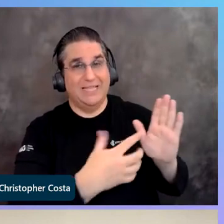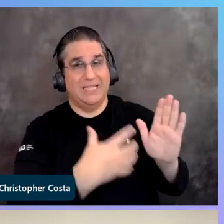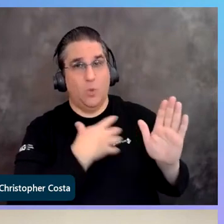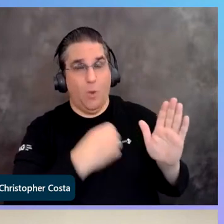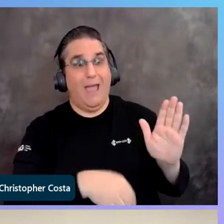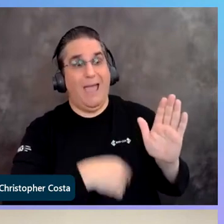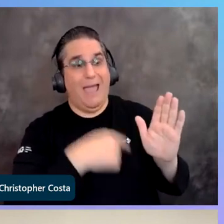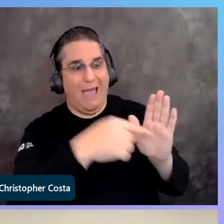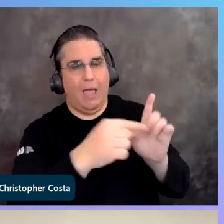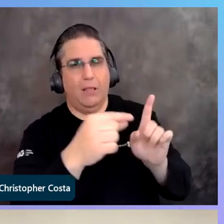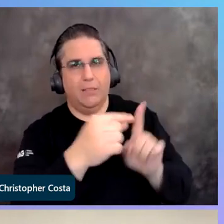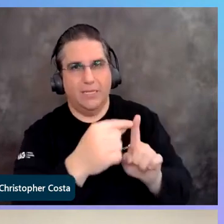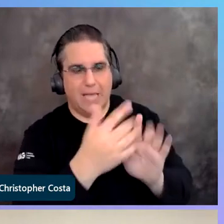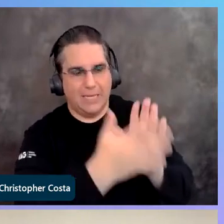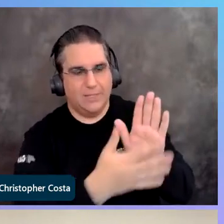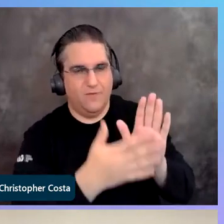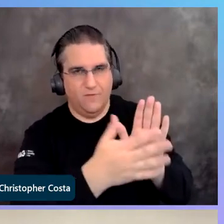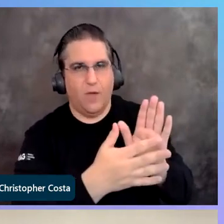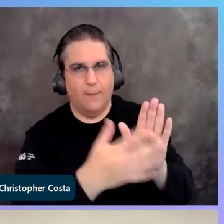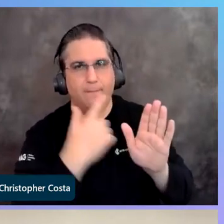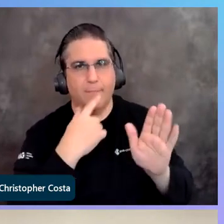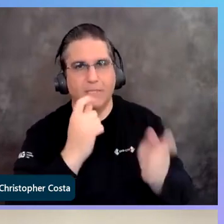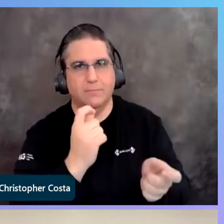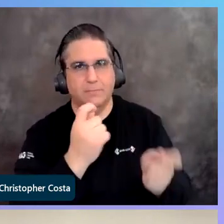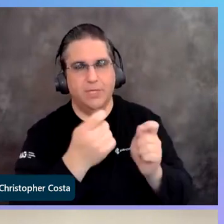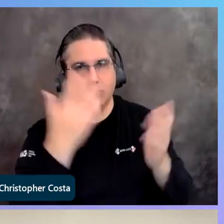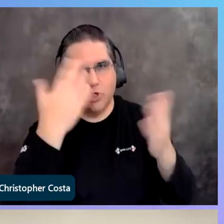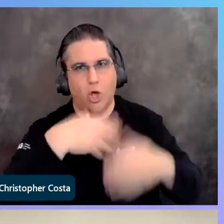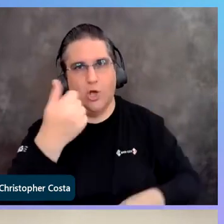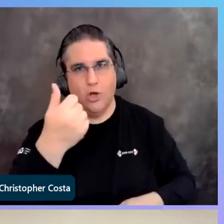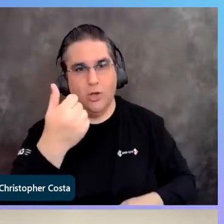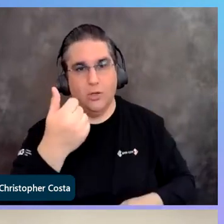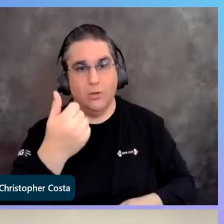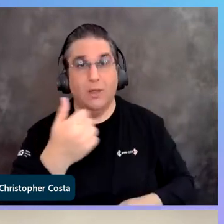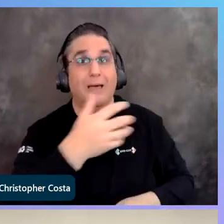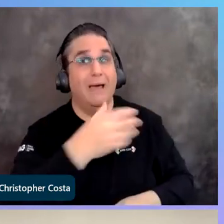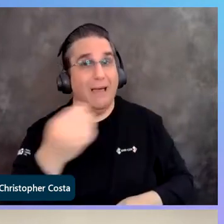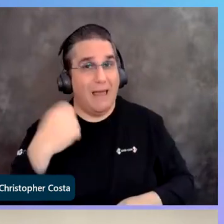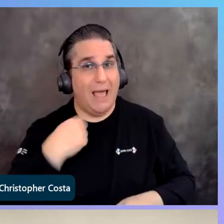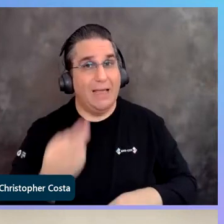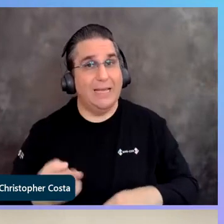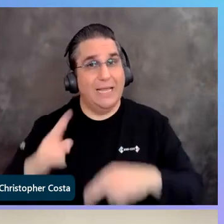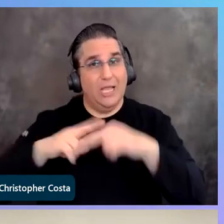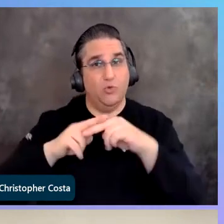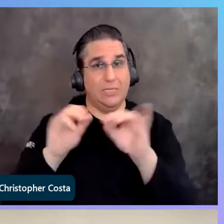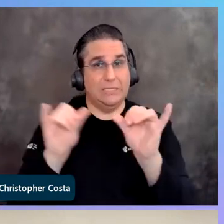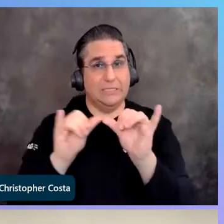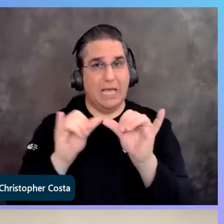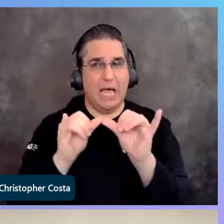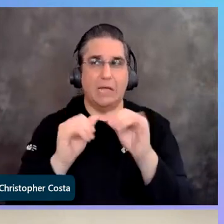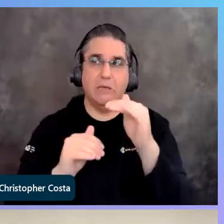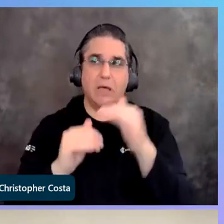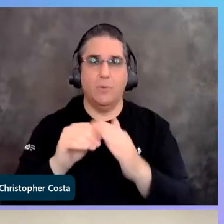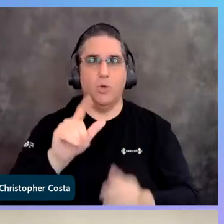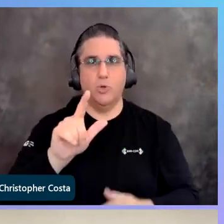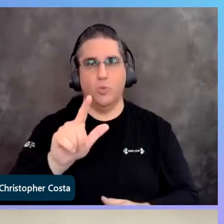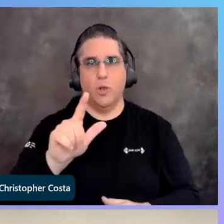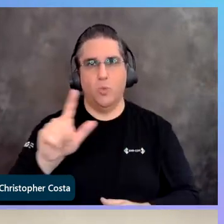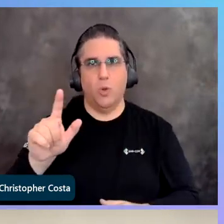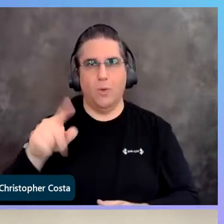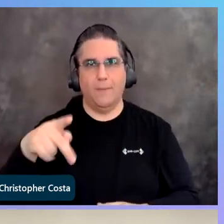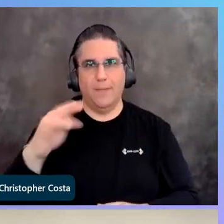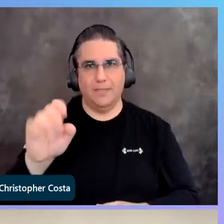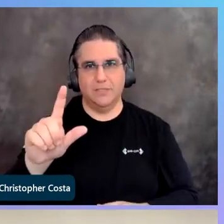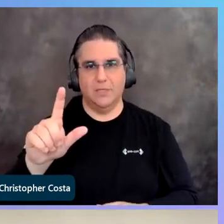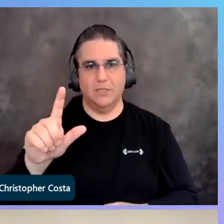text. But again, I could increase the font size. It would go up to 21 pixels, which isn't too bad. Luckily, with this